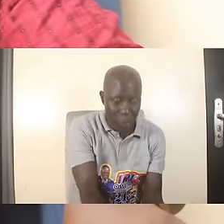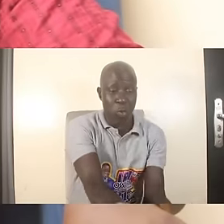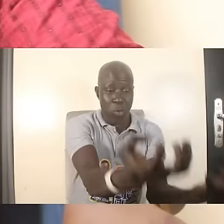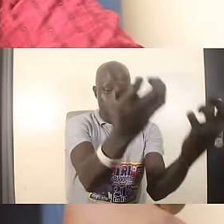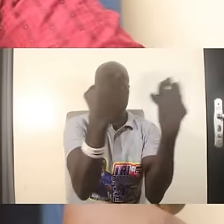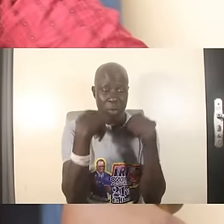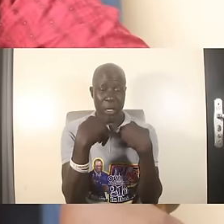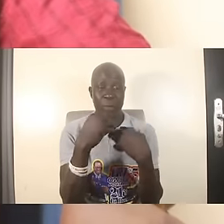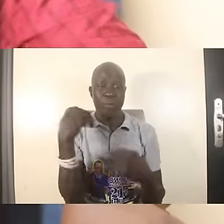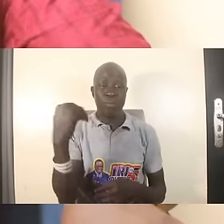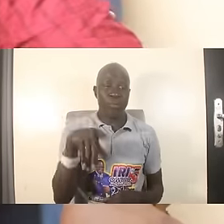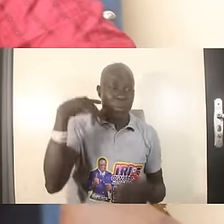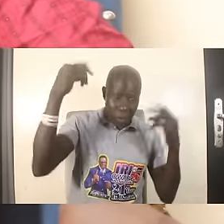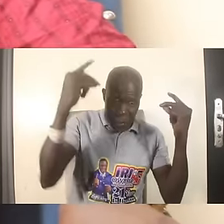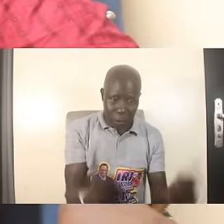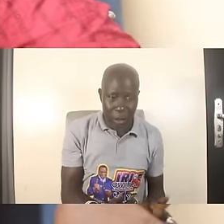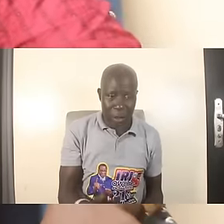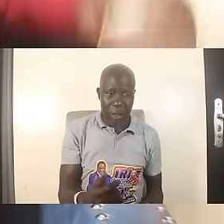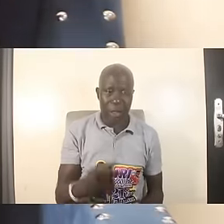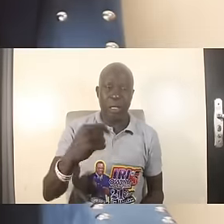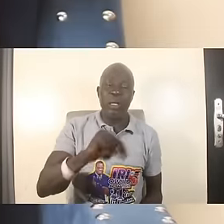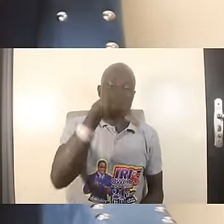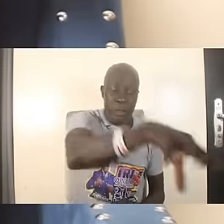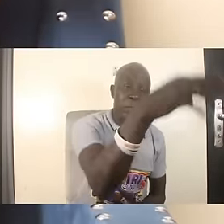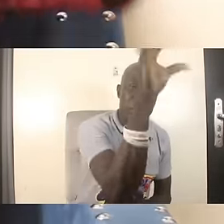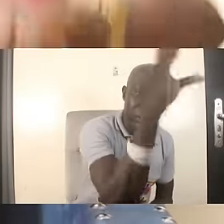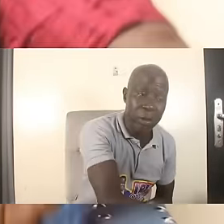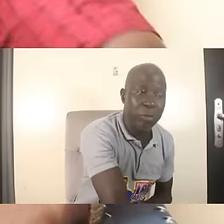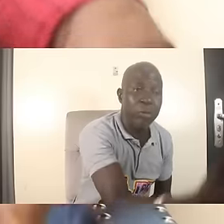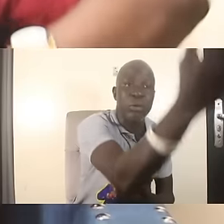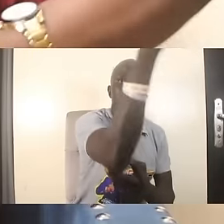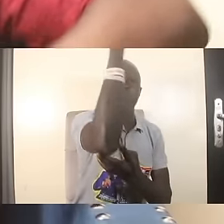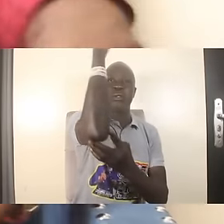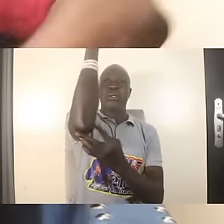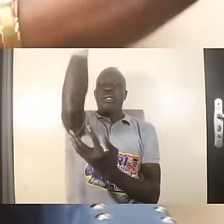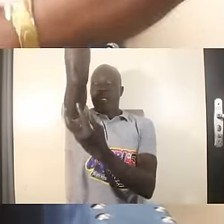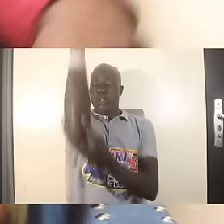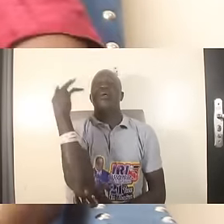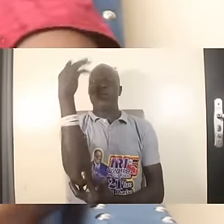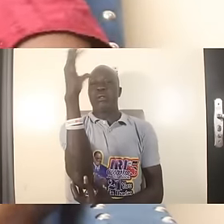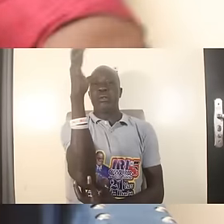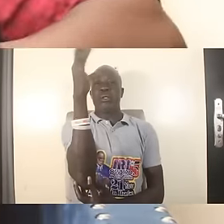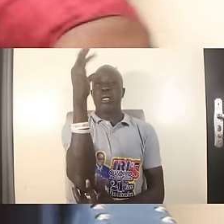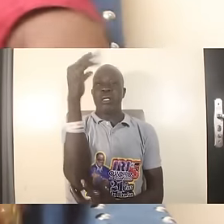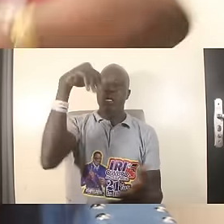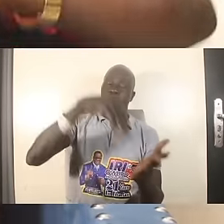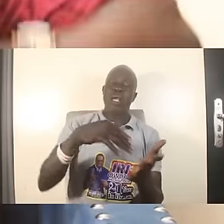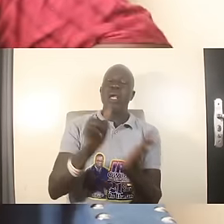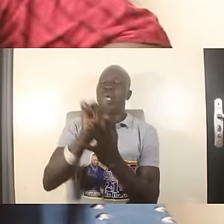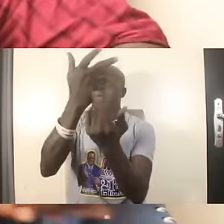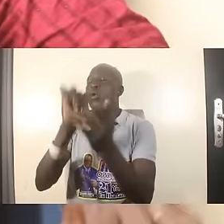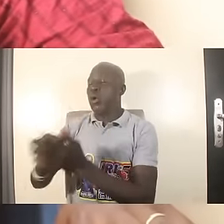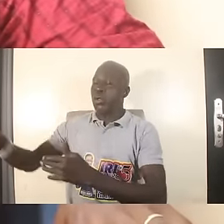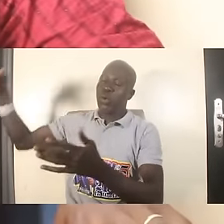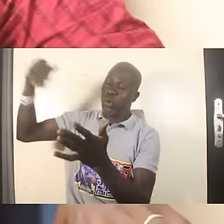hook get out of the tree immediately. That tree will spring up and stand